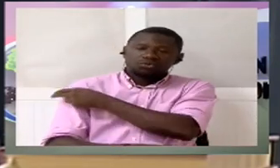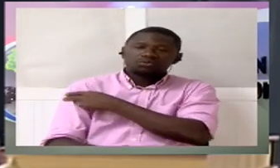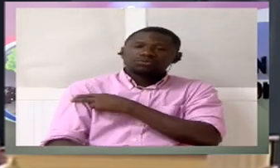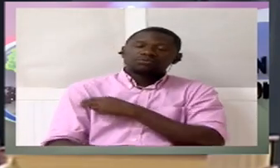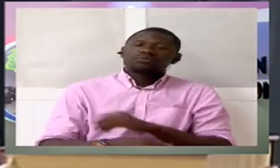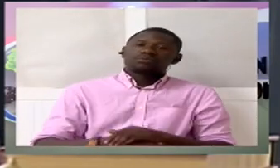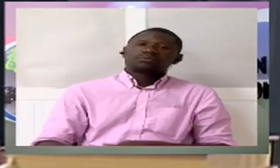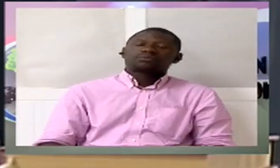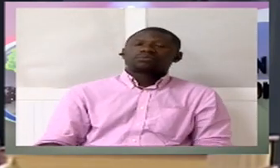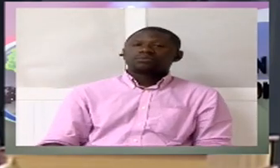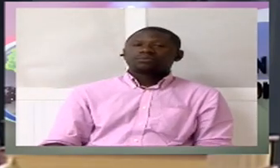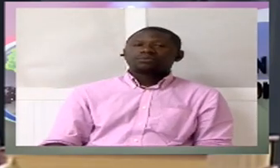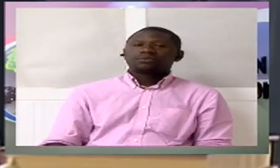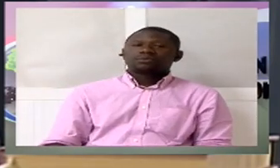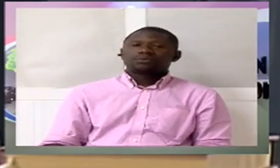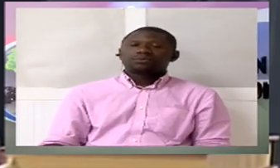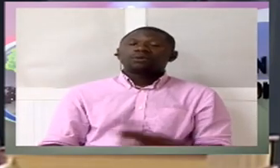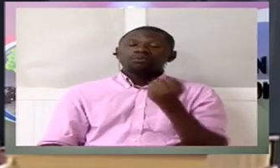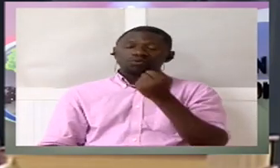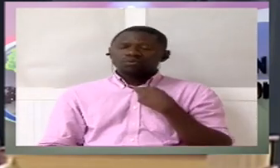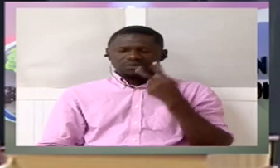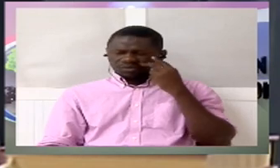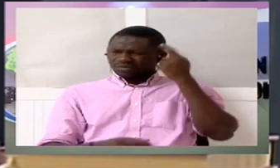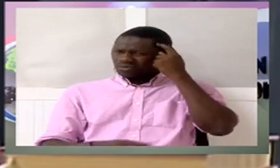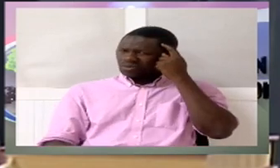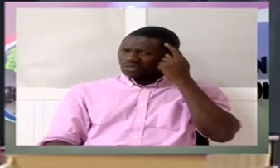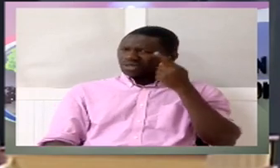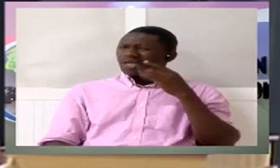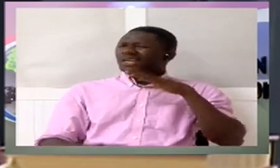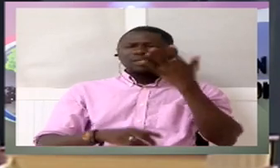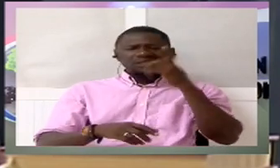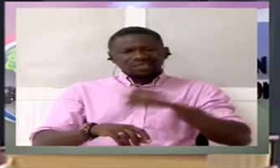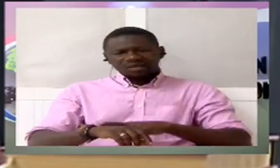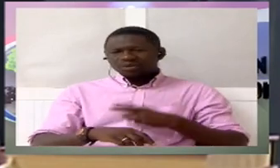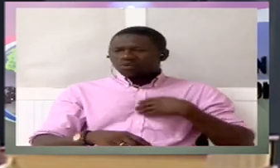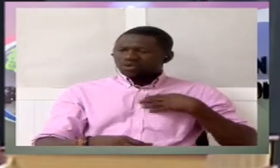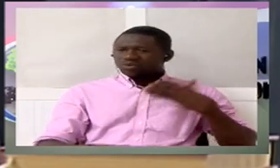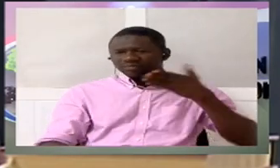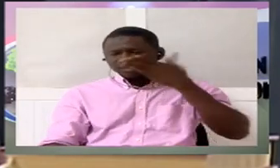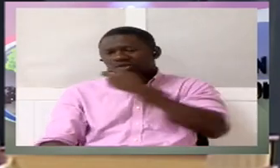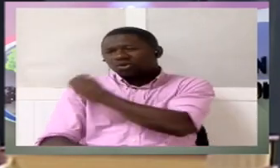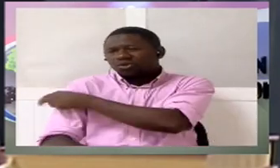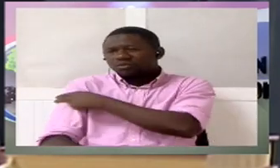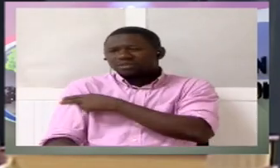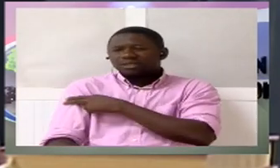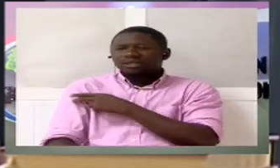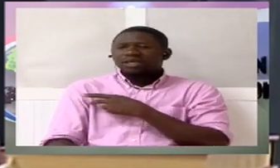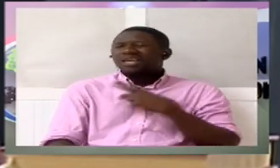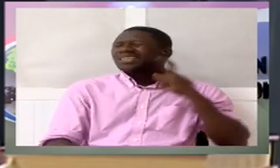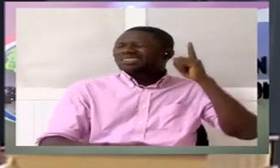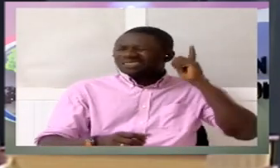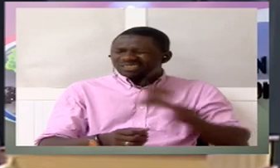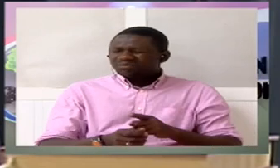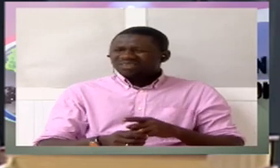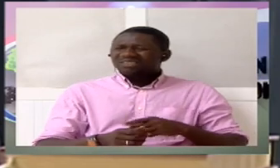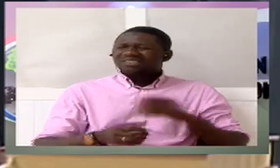ma batandi imuka chance di ala pura etalo hospital. Because we realized that any time he wanted to go to the hospital, except the